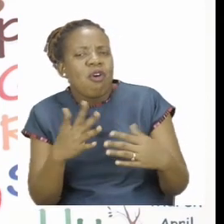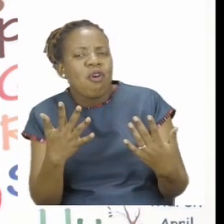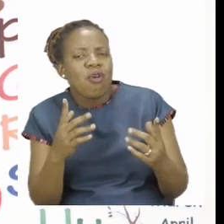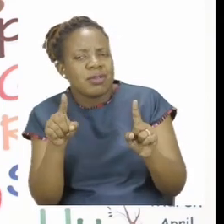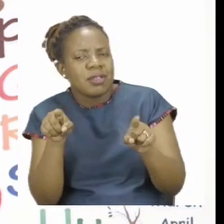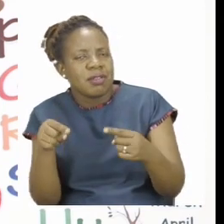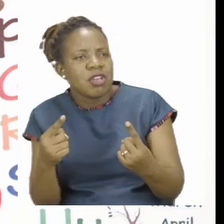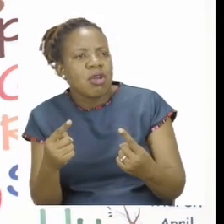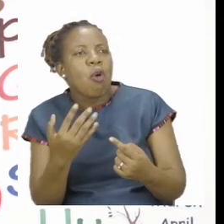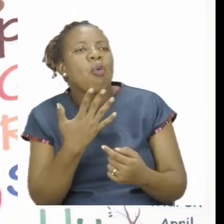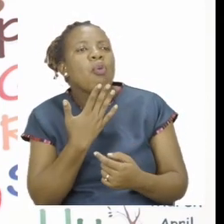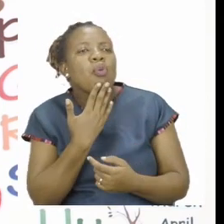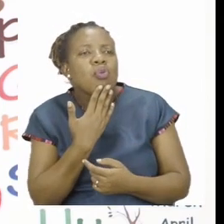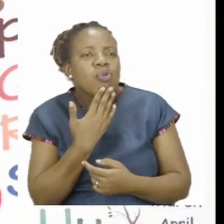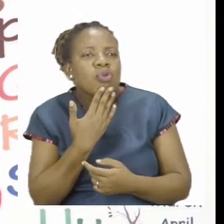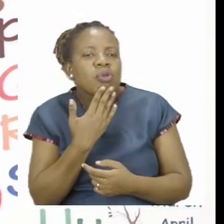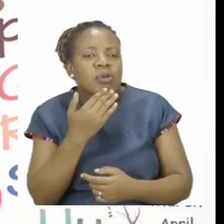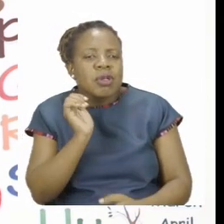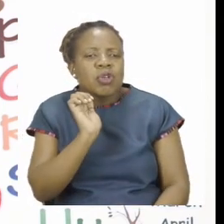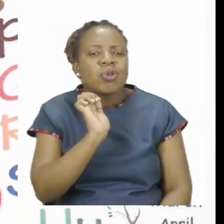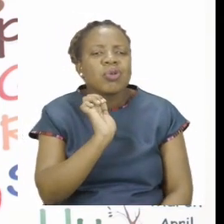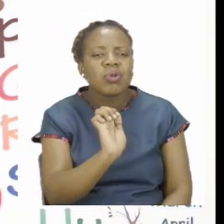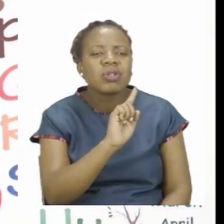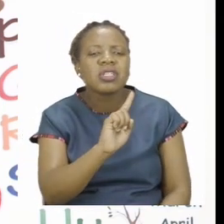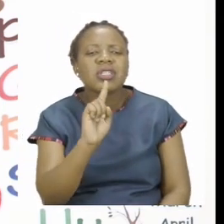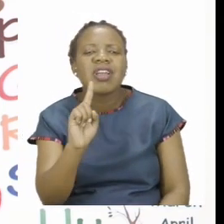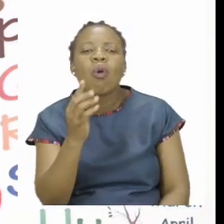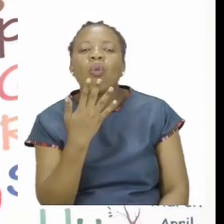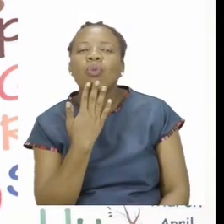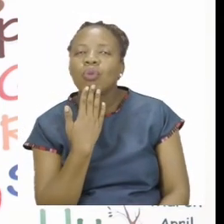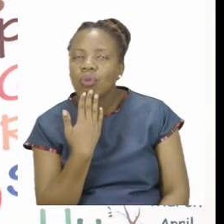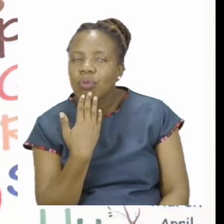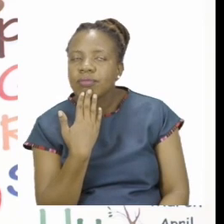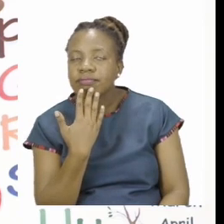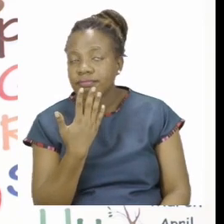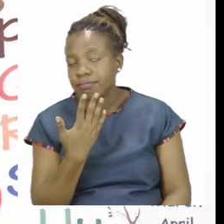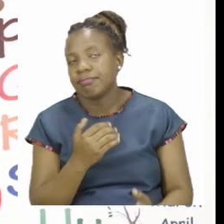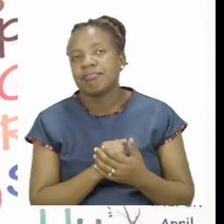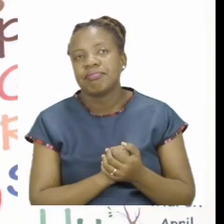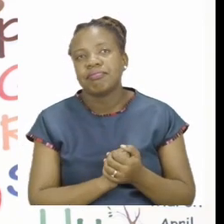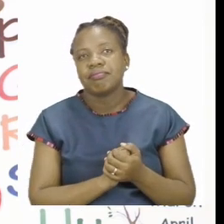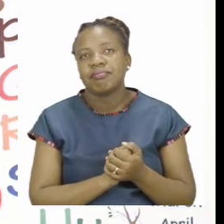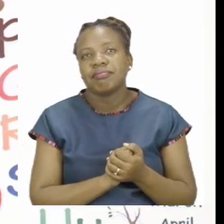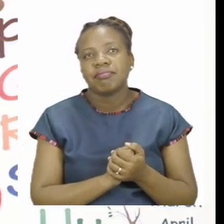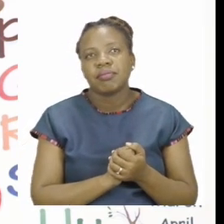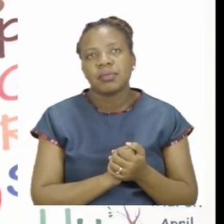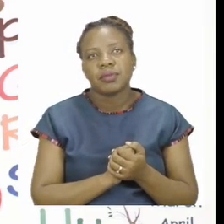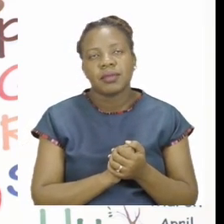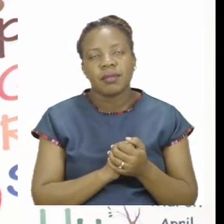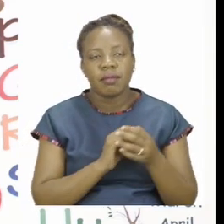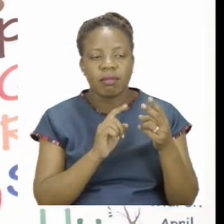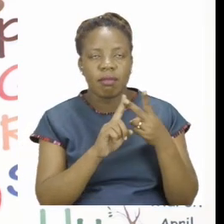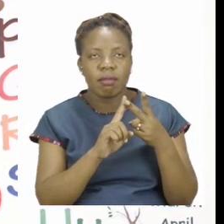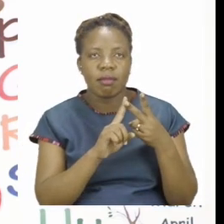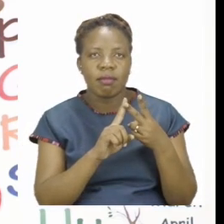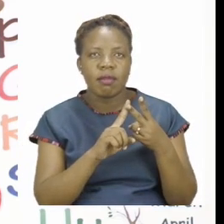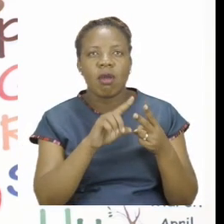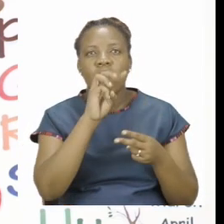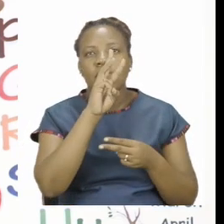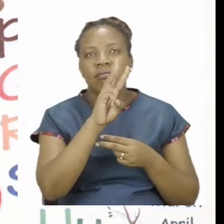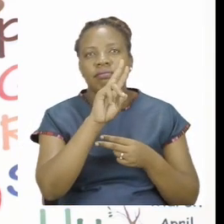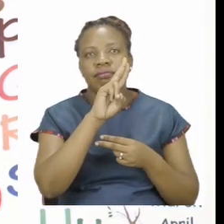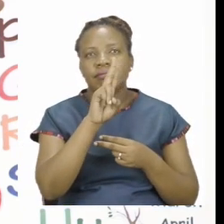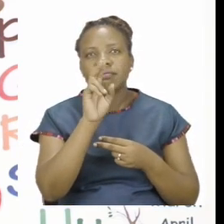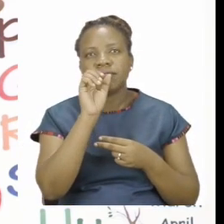to find out the person who is your teacher. Then we use the word what. Now, what